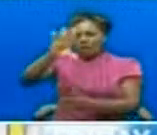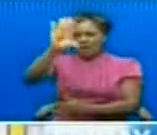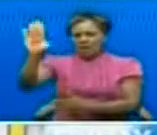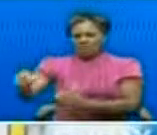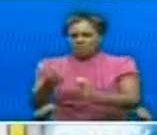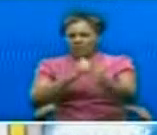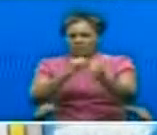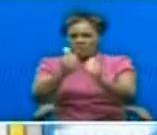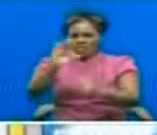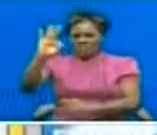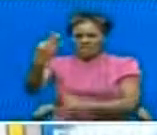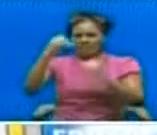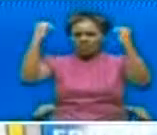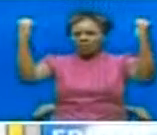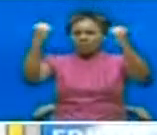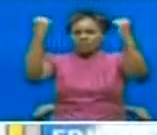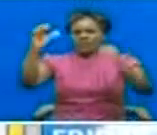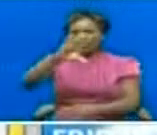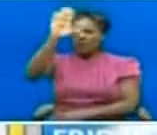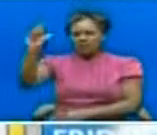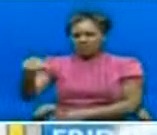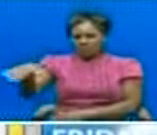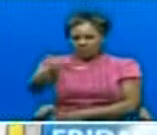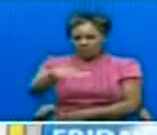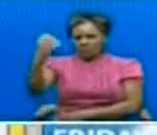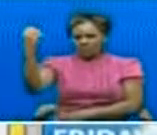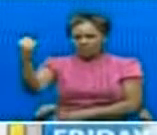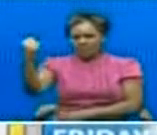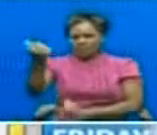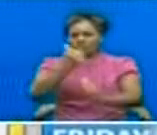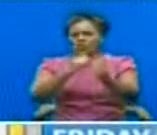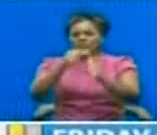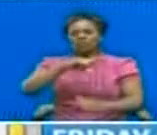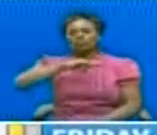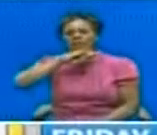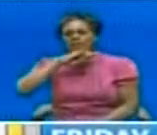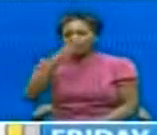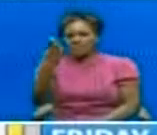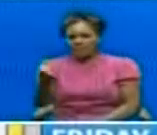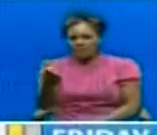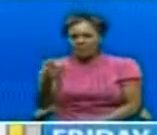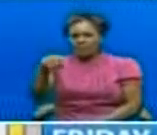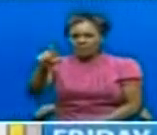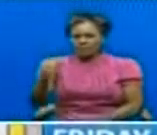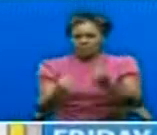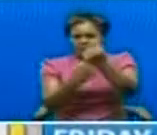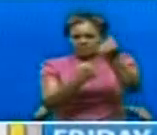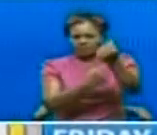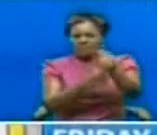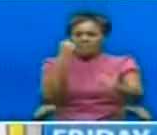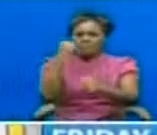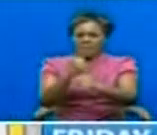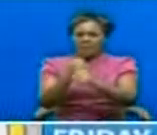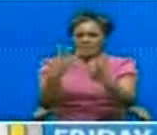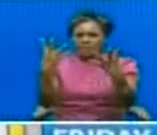after registering their third victory at the African Zone 5 qualifiers in Kampala, Uganda. The national oil-sponsored African Queens made easy work